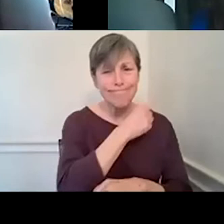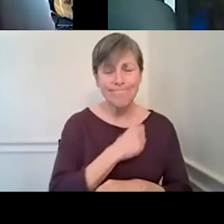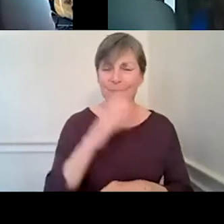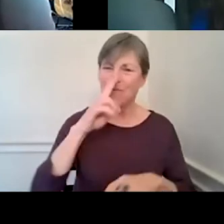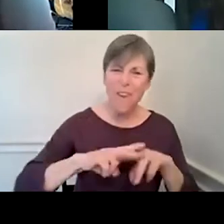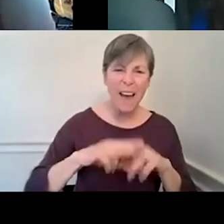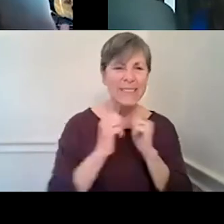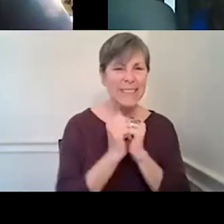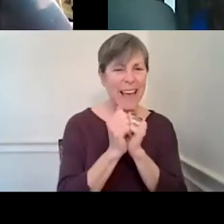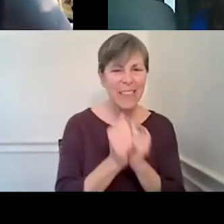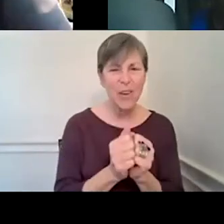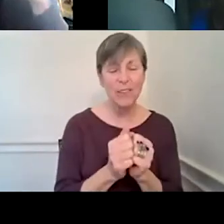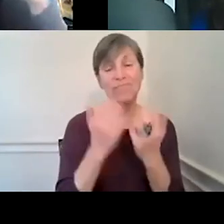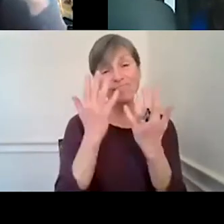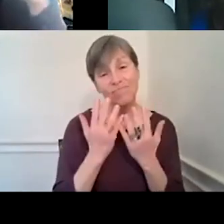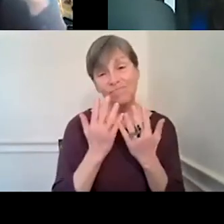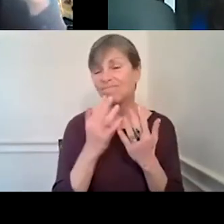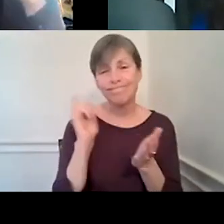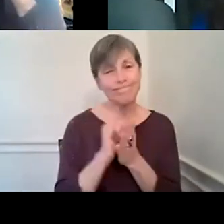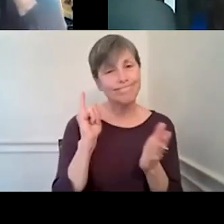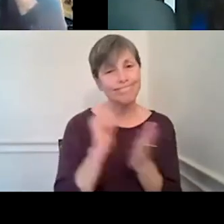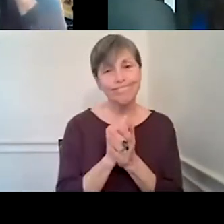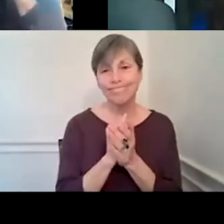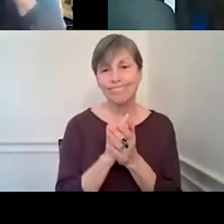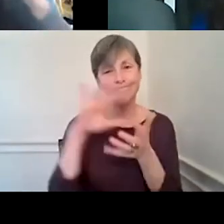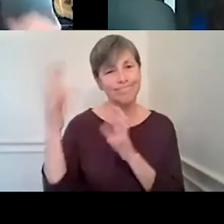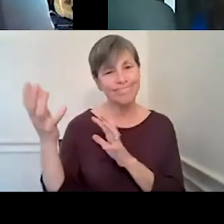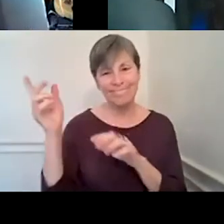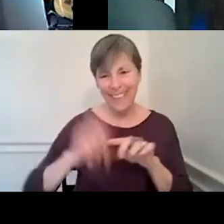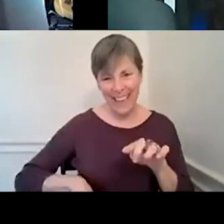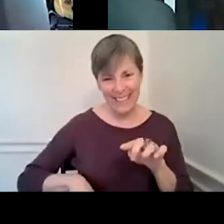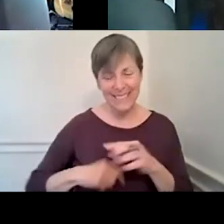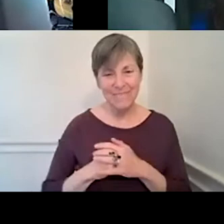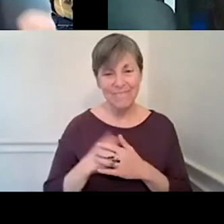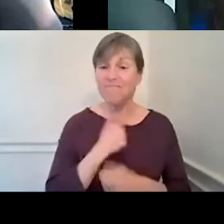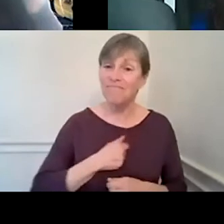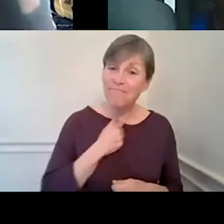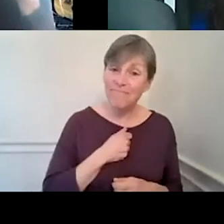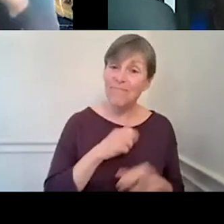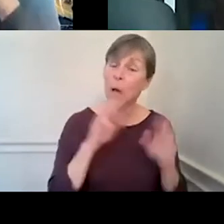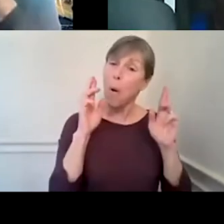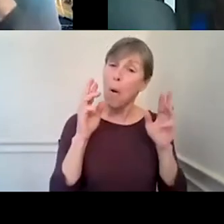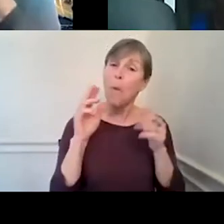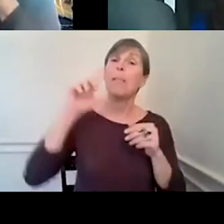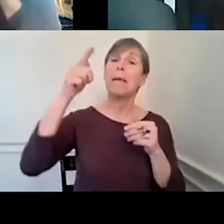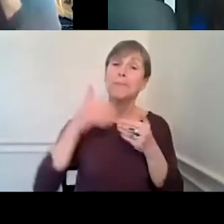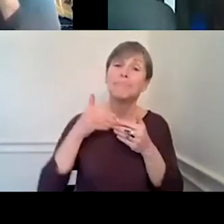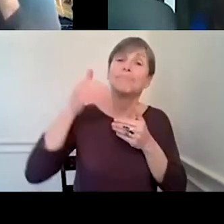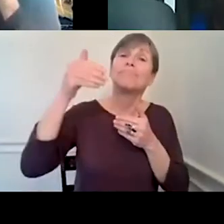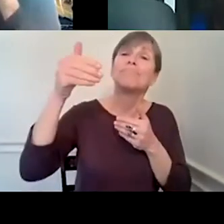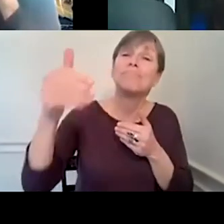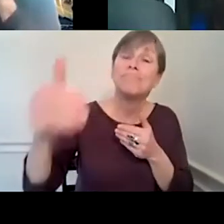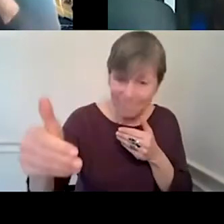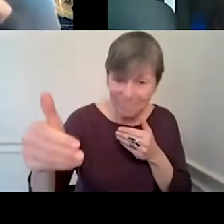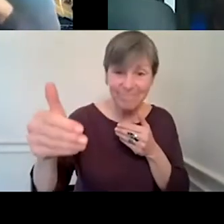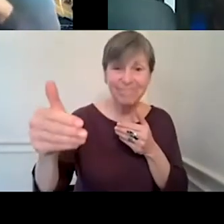together. Unfortunately, the time has dictated the otherwise. So I apologize for that. I hope next time when the time turns around,